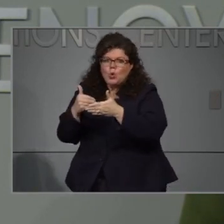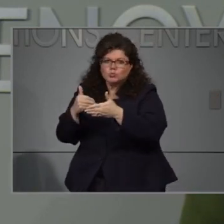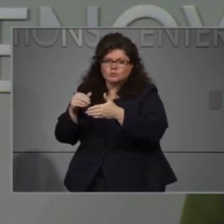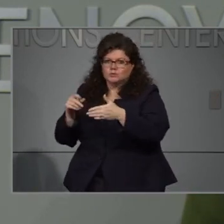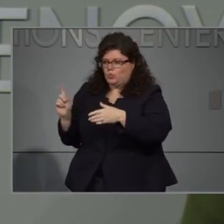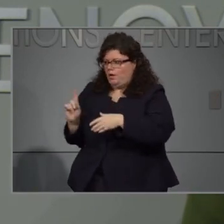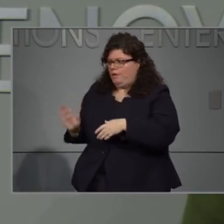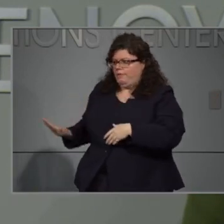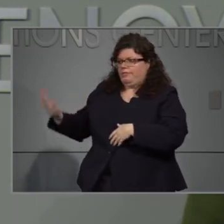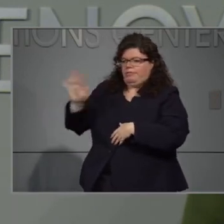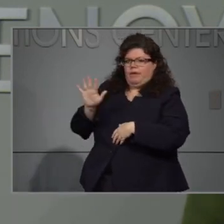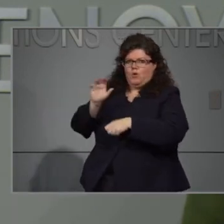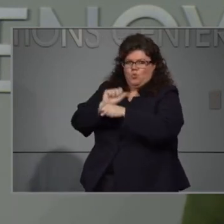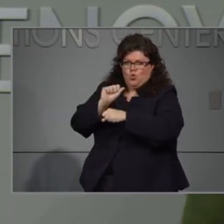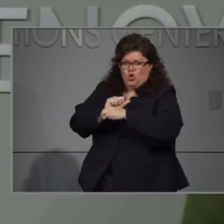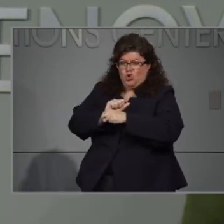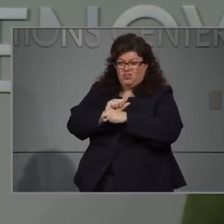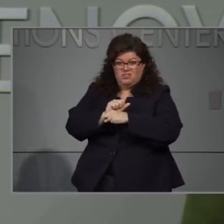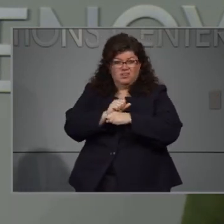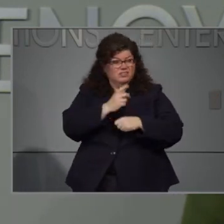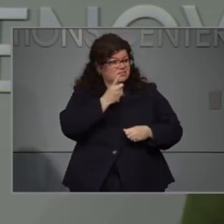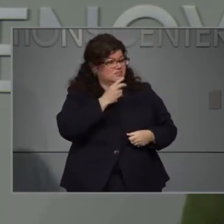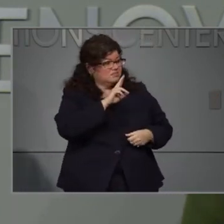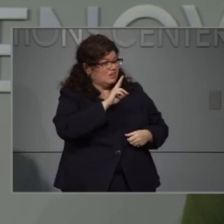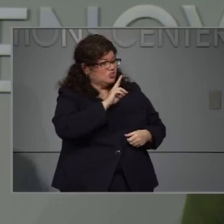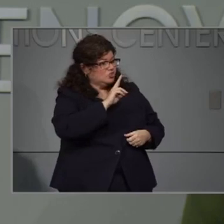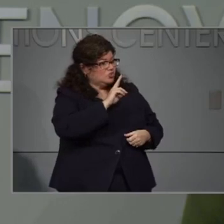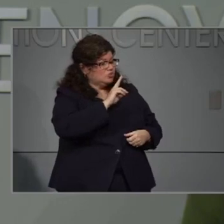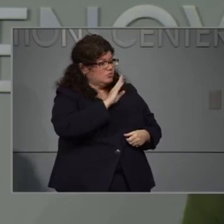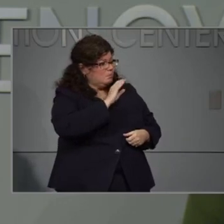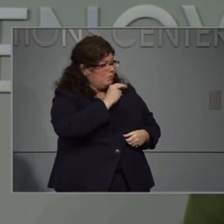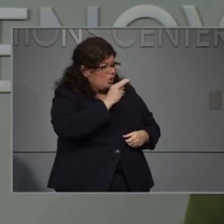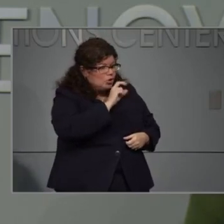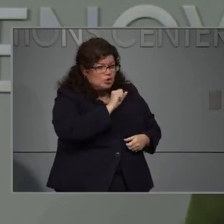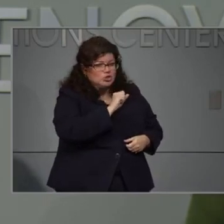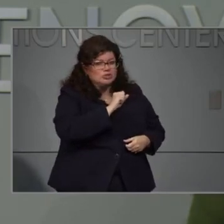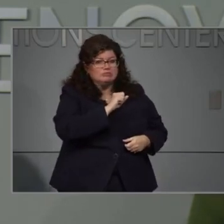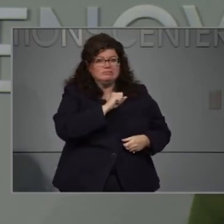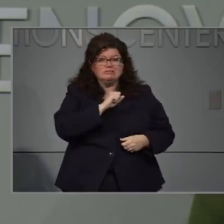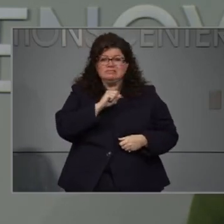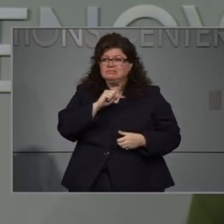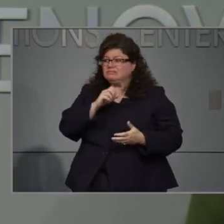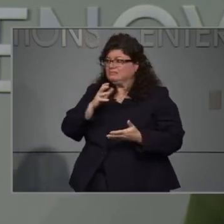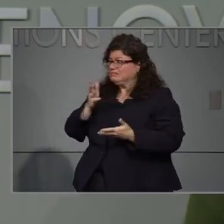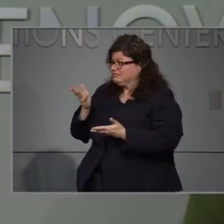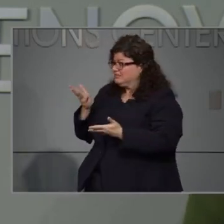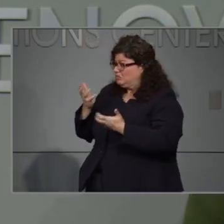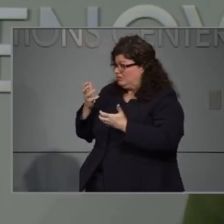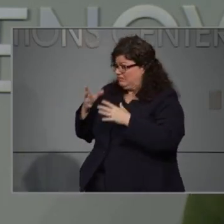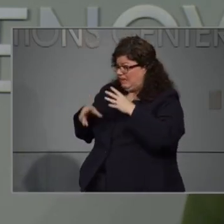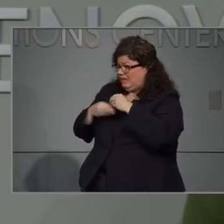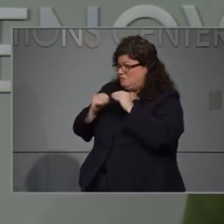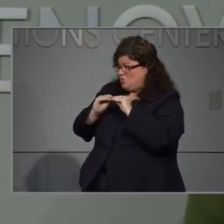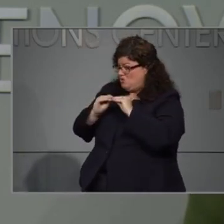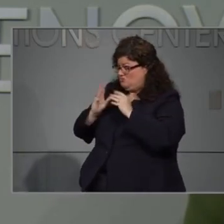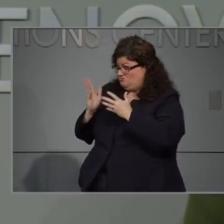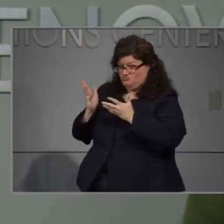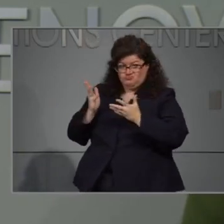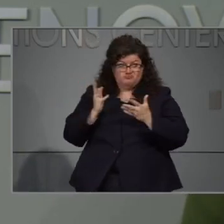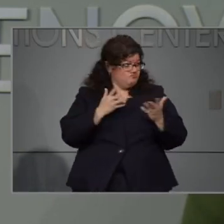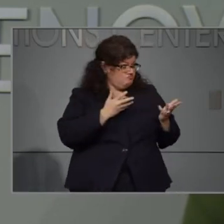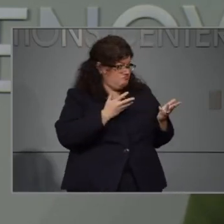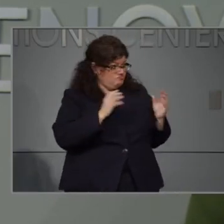fronts, and then I want to turn over to either Dr. Burns or Dr. Martin. Anything else you want to say about farm worker? Okay, we covered